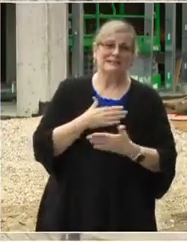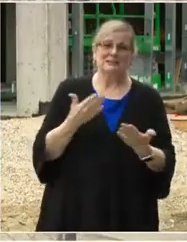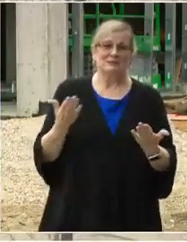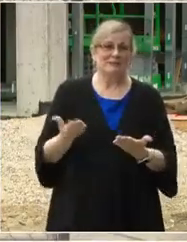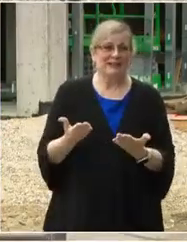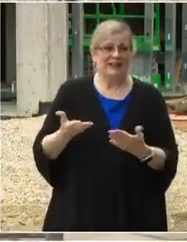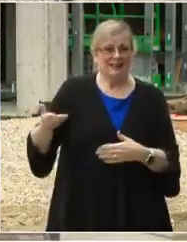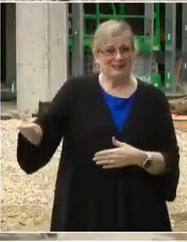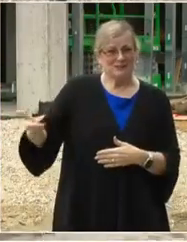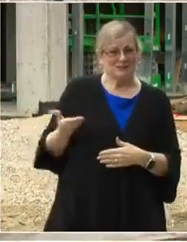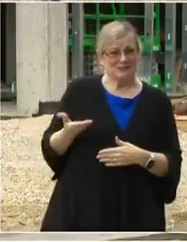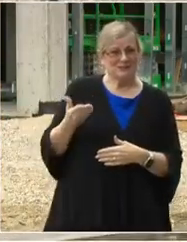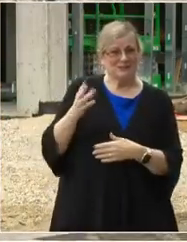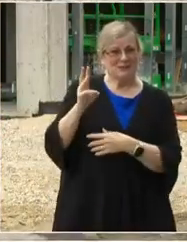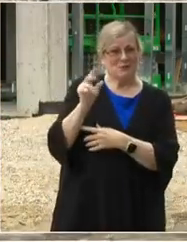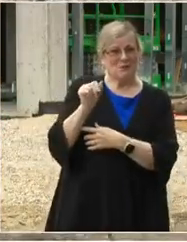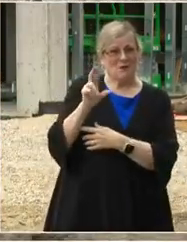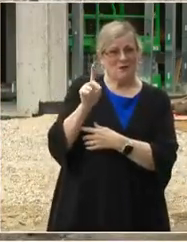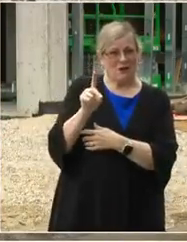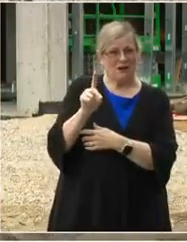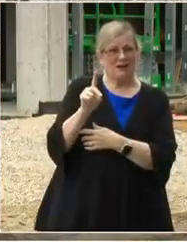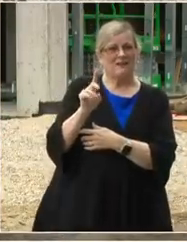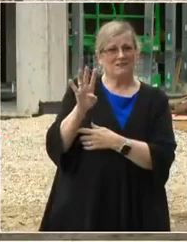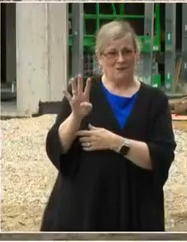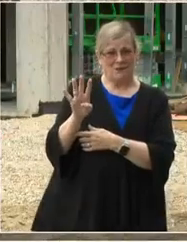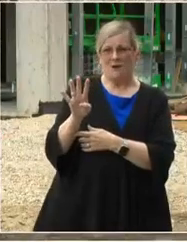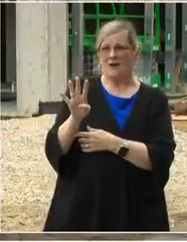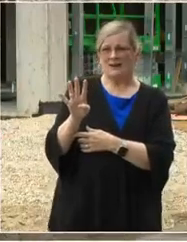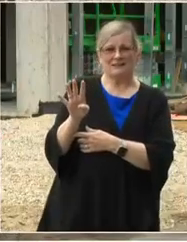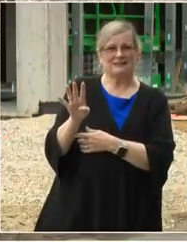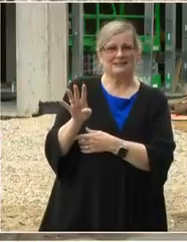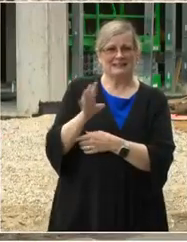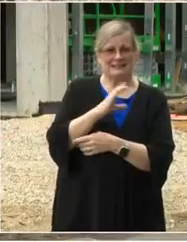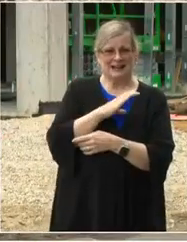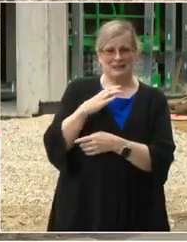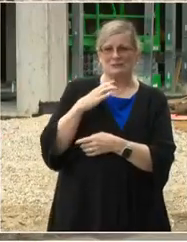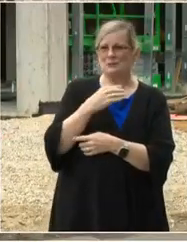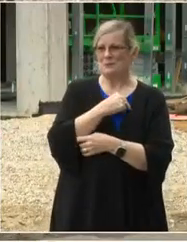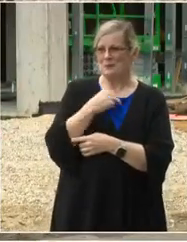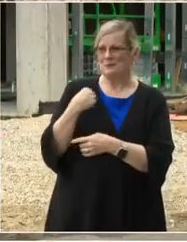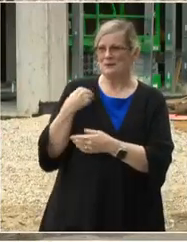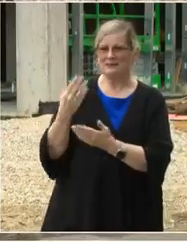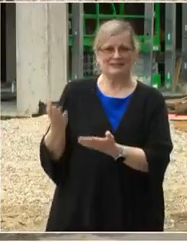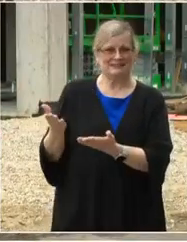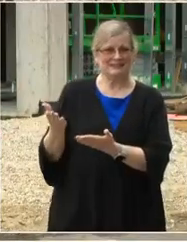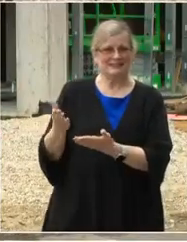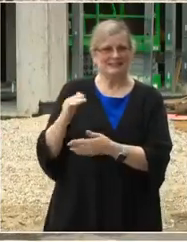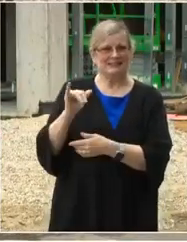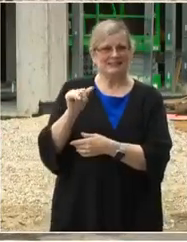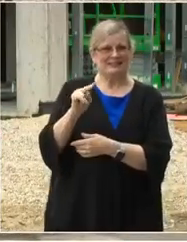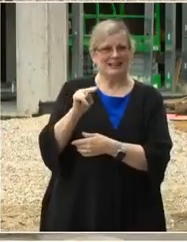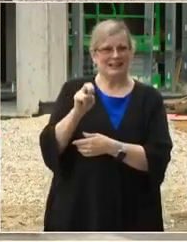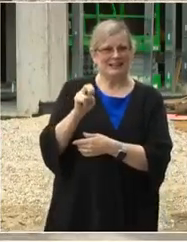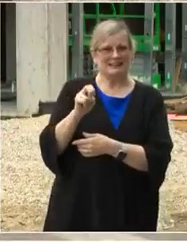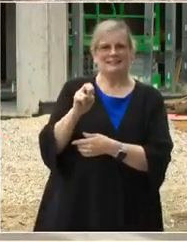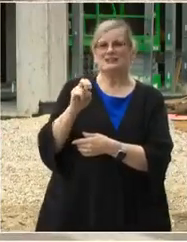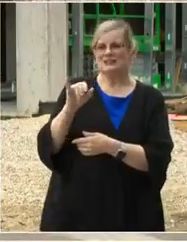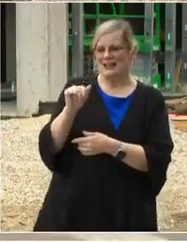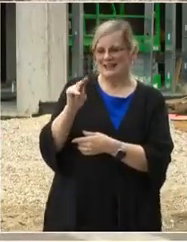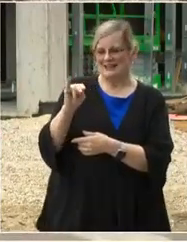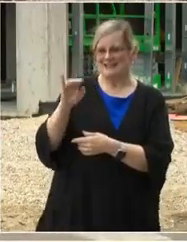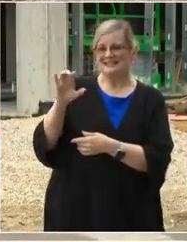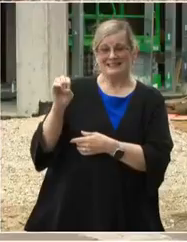4 Council member, Janice Lewis-George, who will share some of her thoughts on this wonderful project. Council